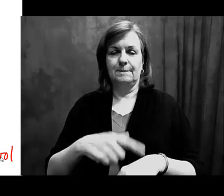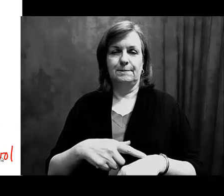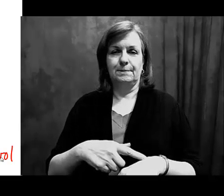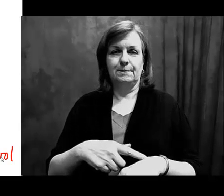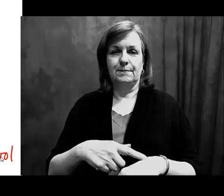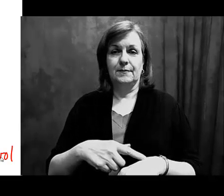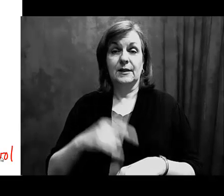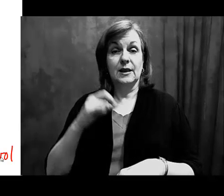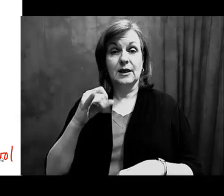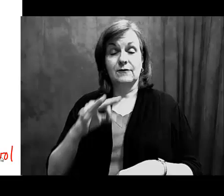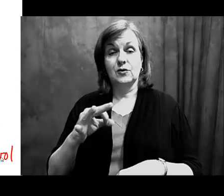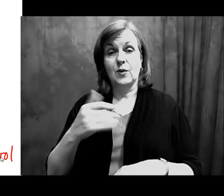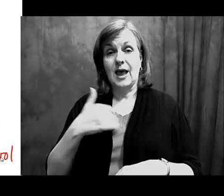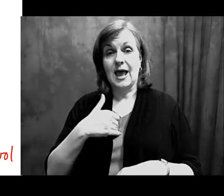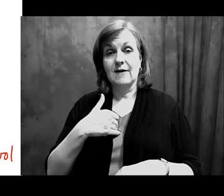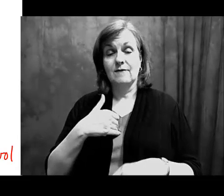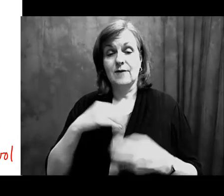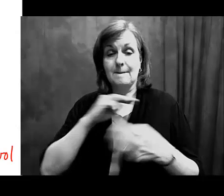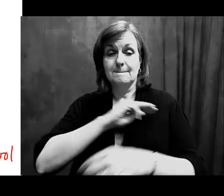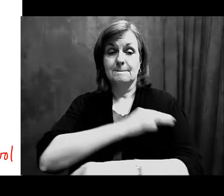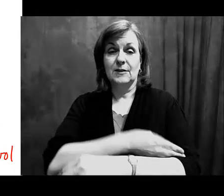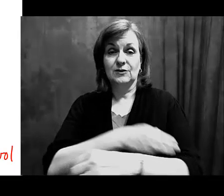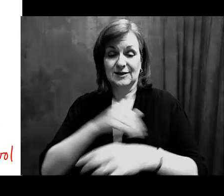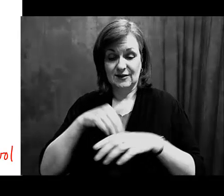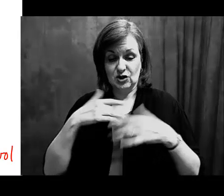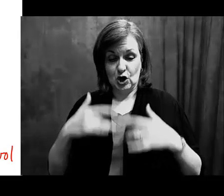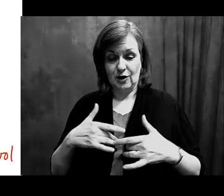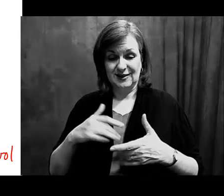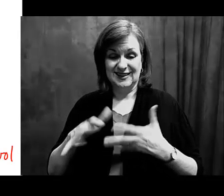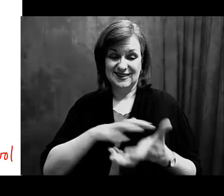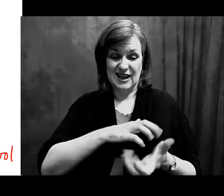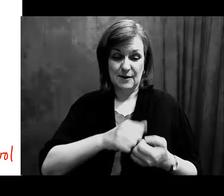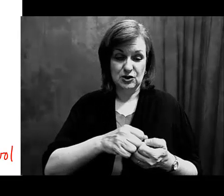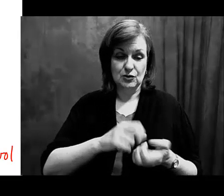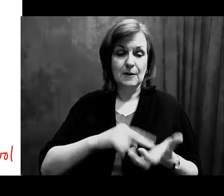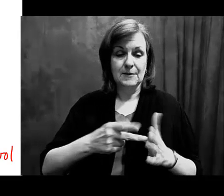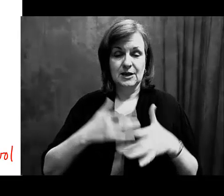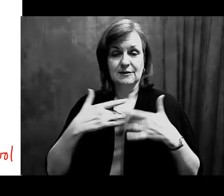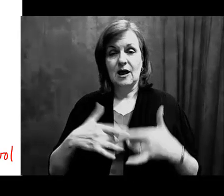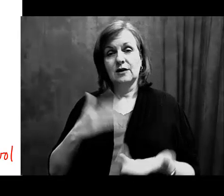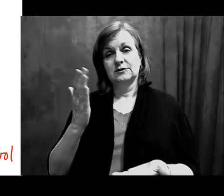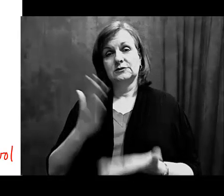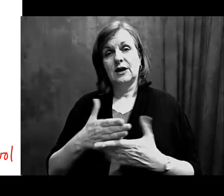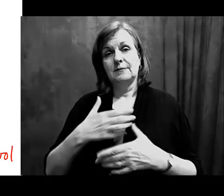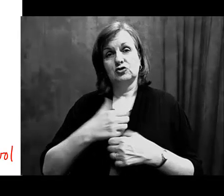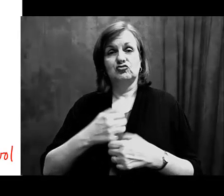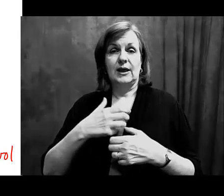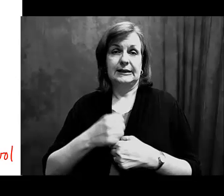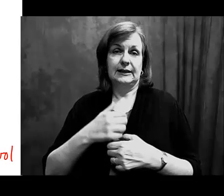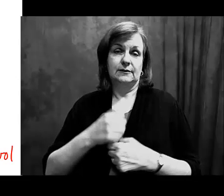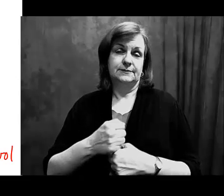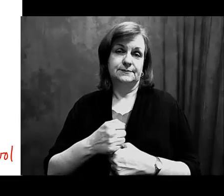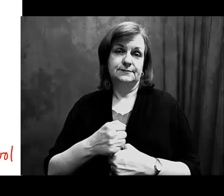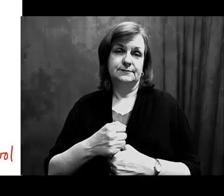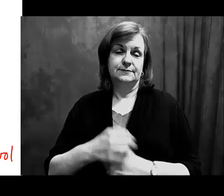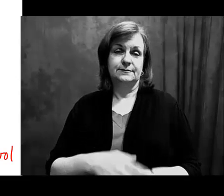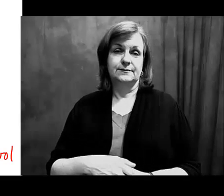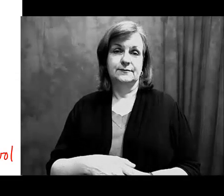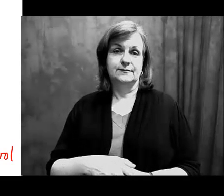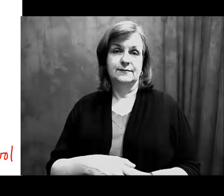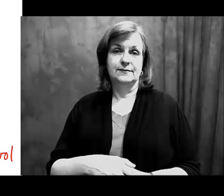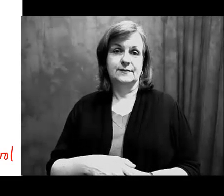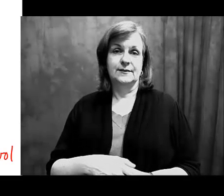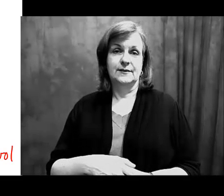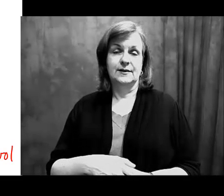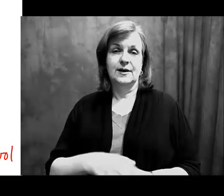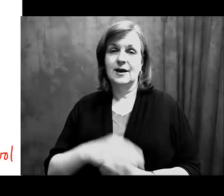time. And if you have damaged heart muscle, that means it will stop contracting. So in this case,